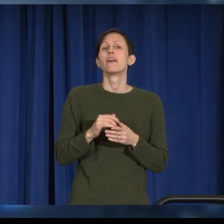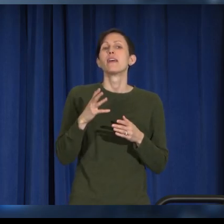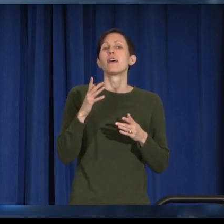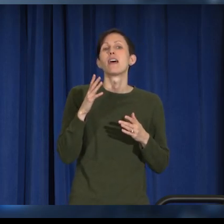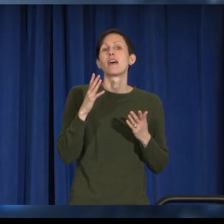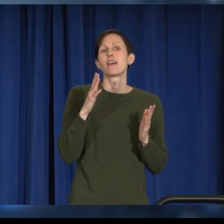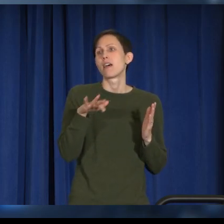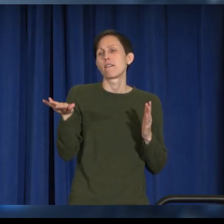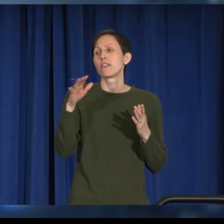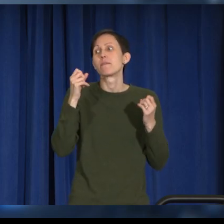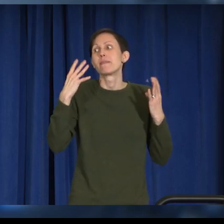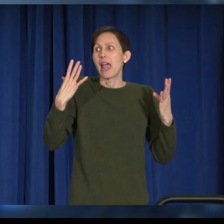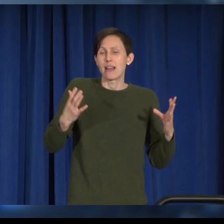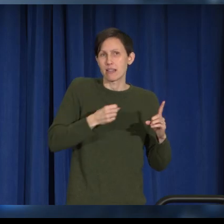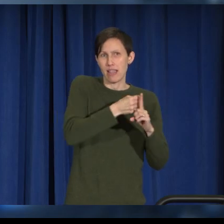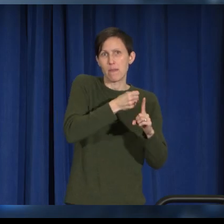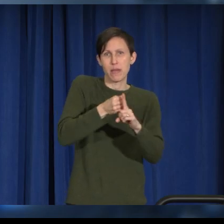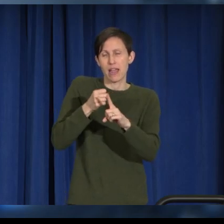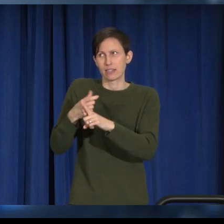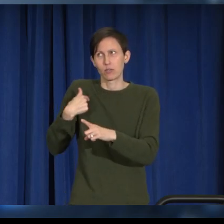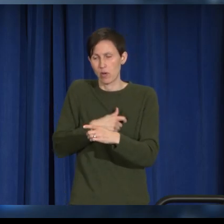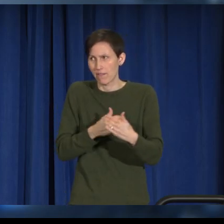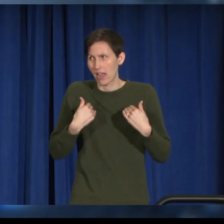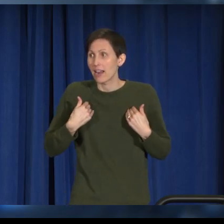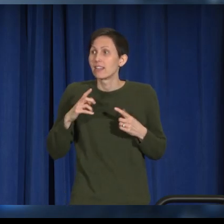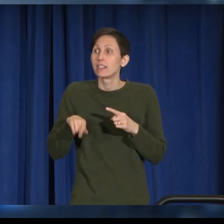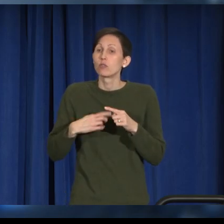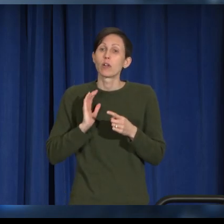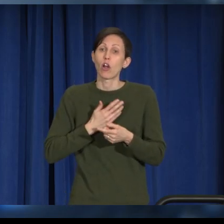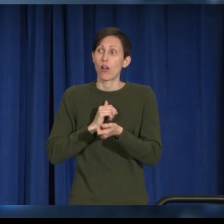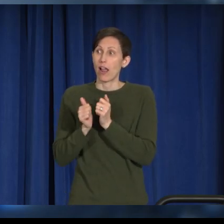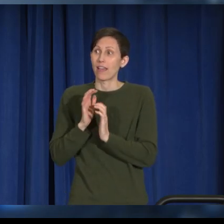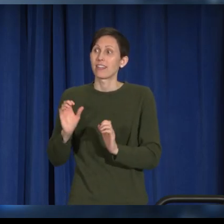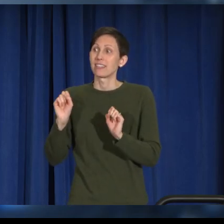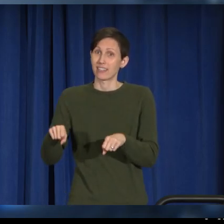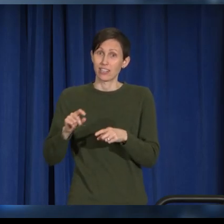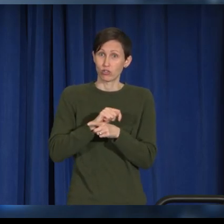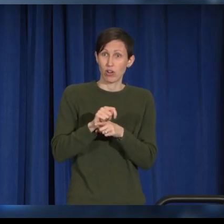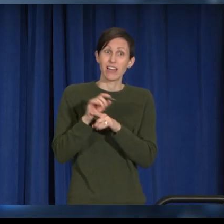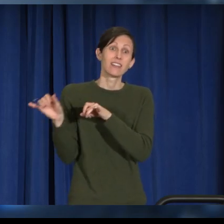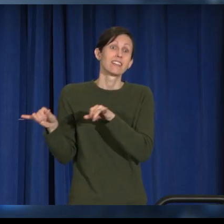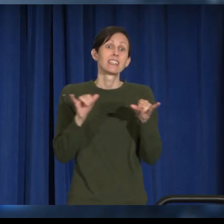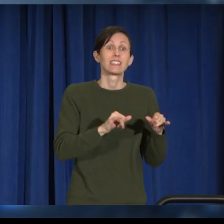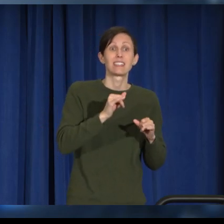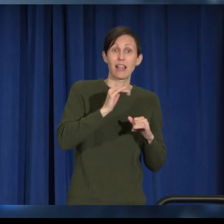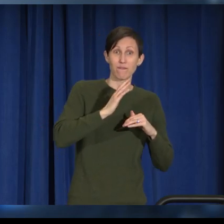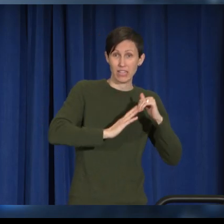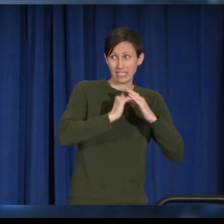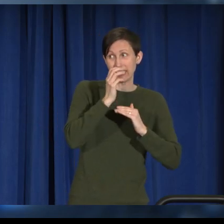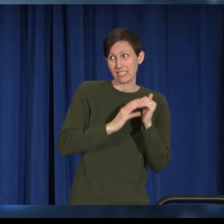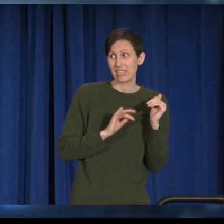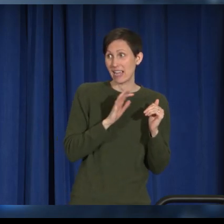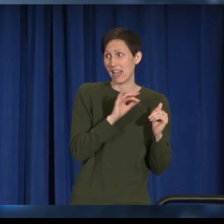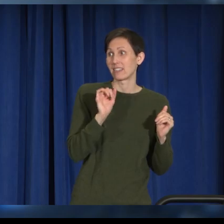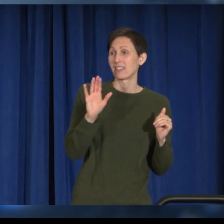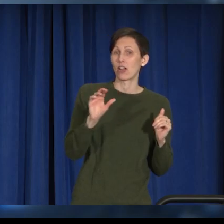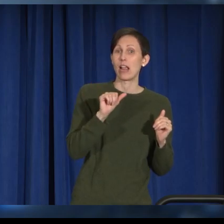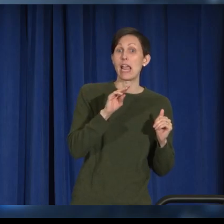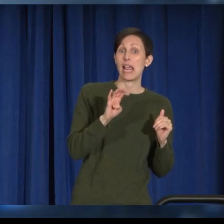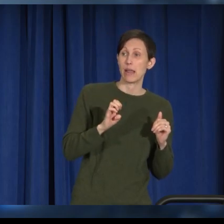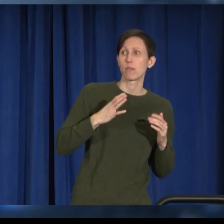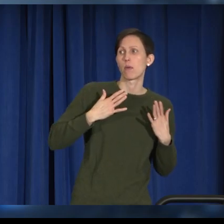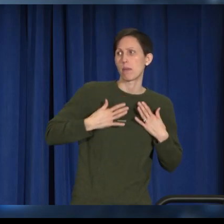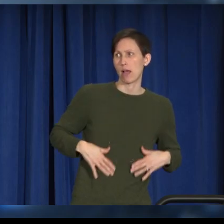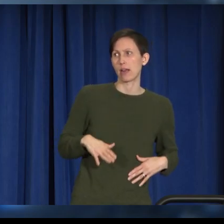among the many profound impacts that this program has is when our athletes are able to train in the same facilities as their able-bodied peers here at